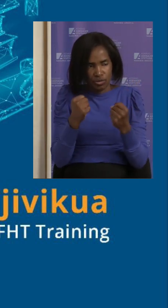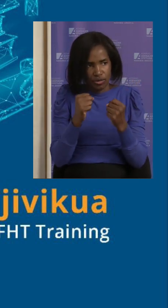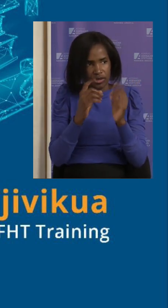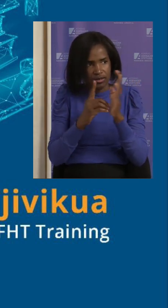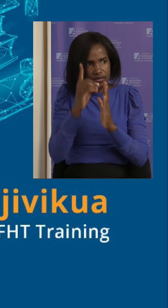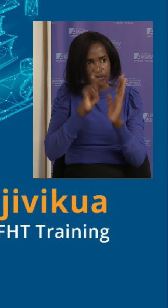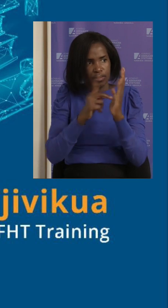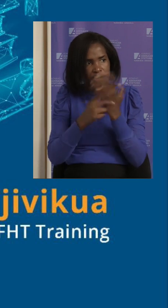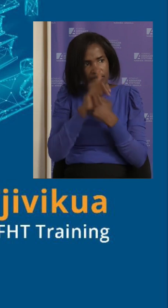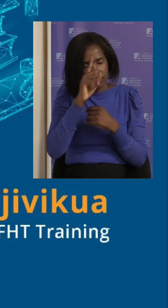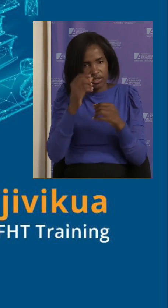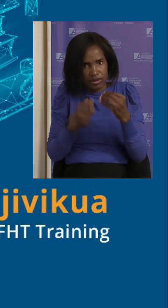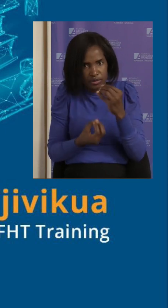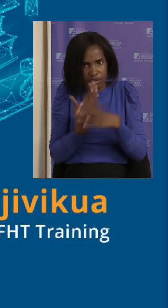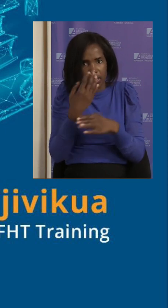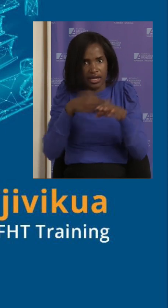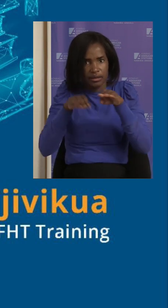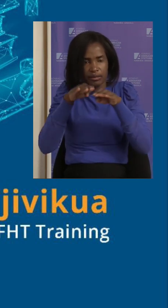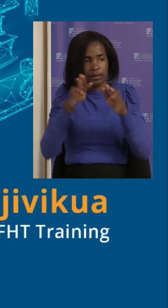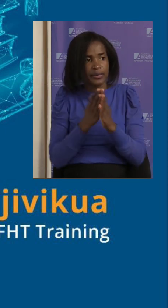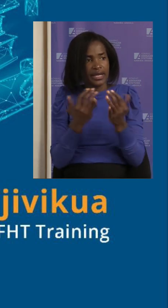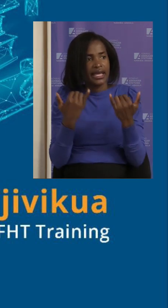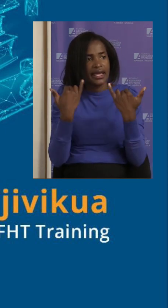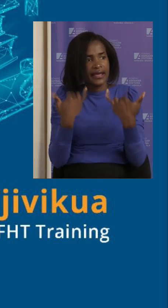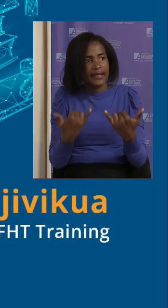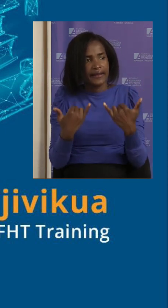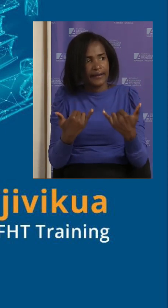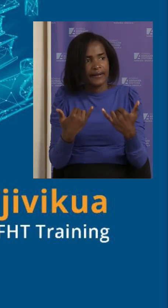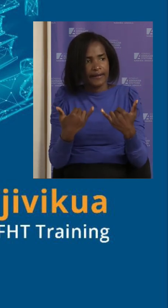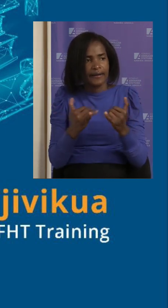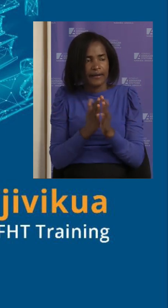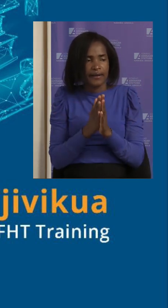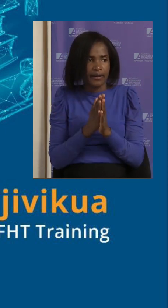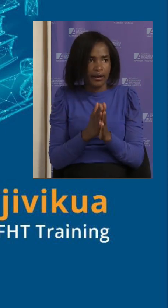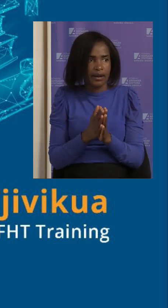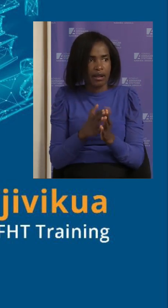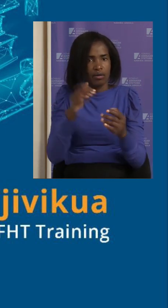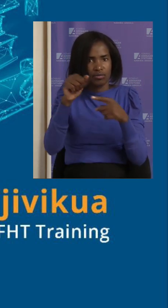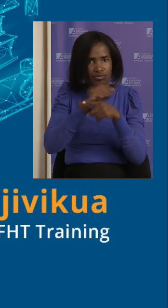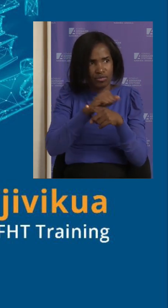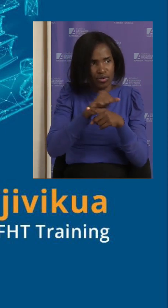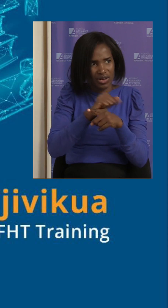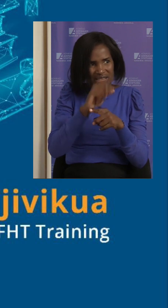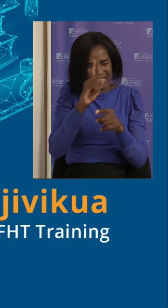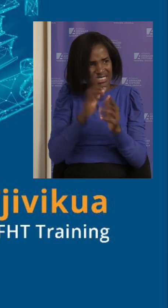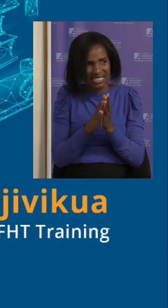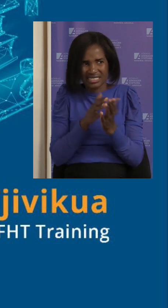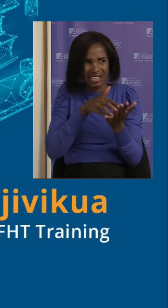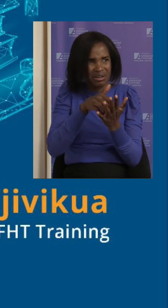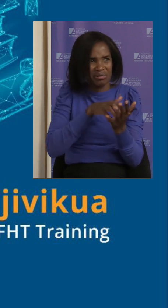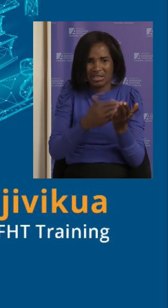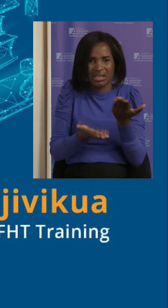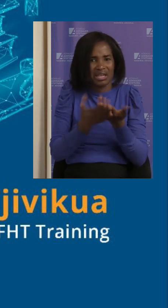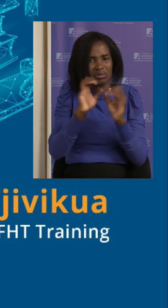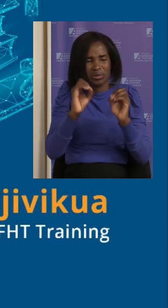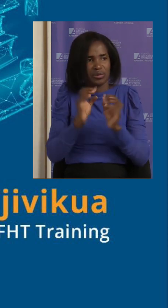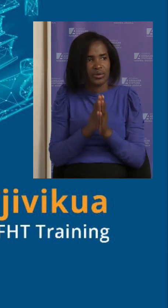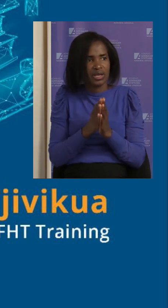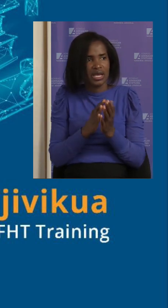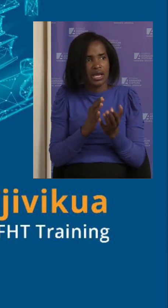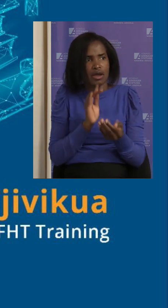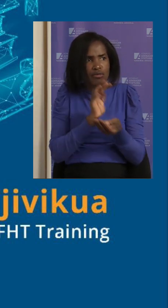formulated and implemented. The current piecemeal activities are deemed weak and not impactful. Recommendation